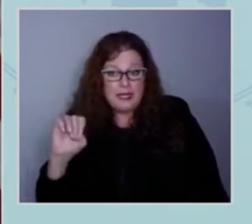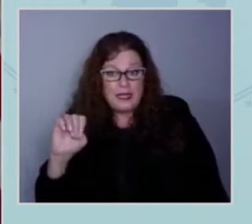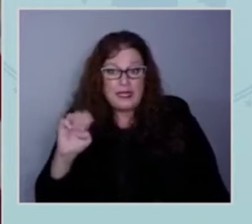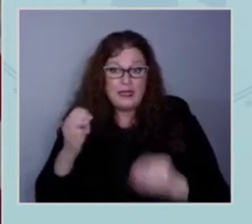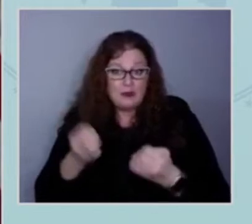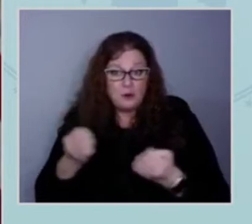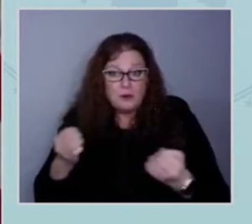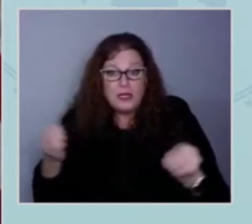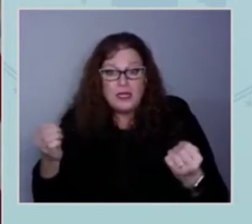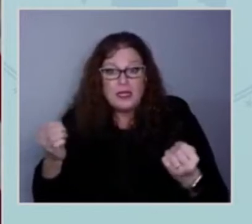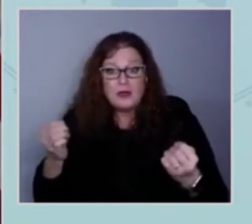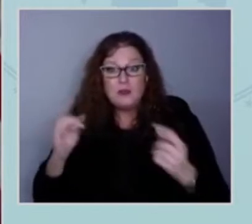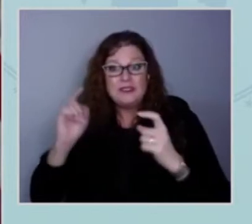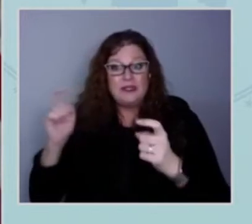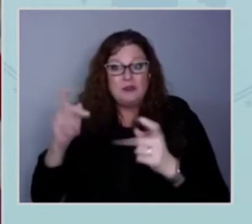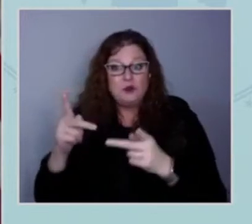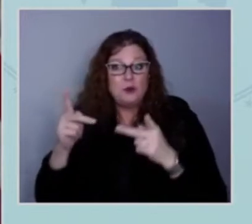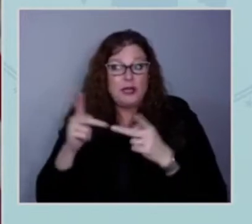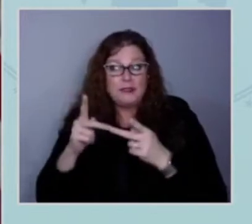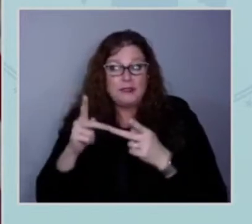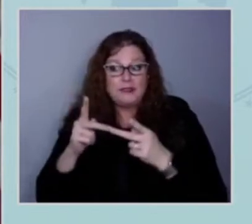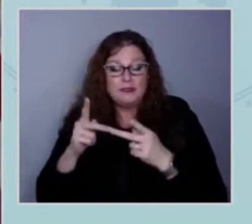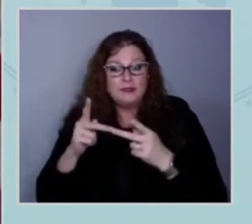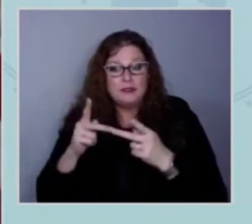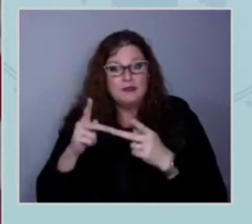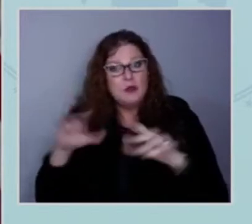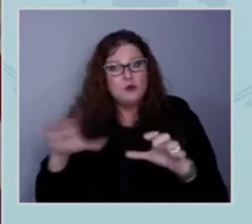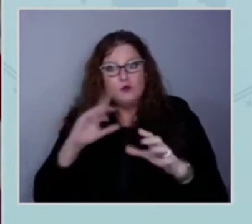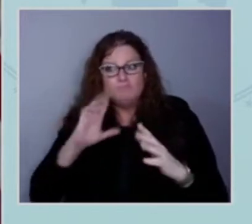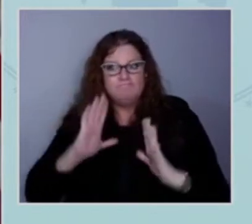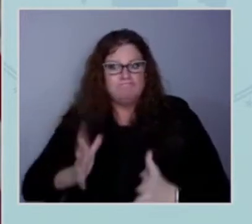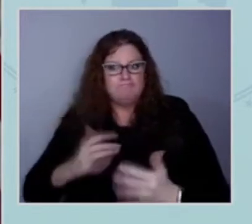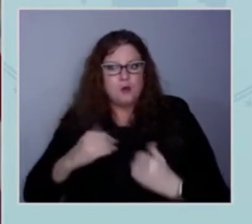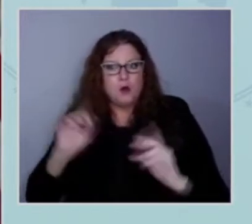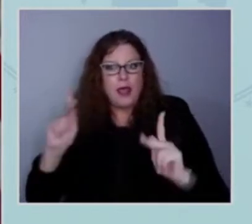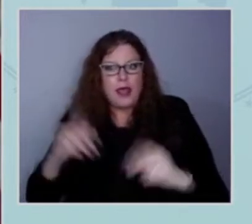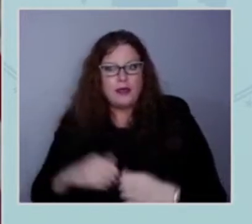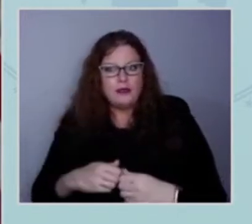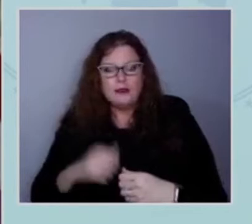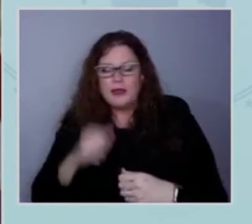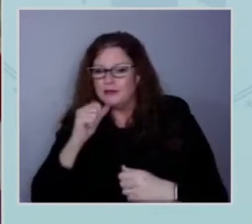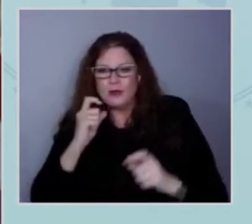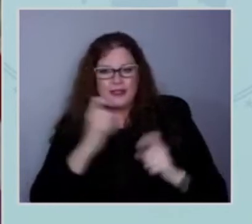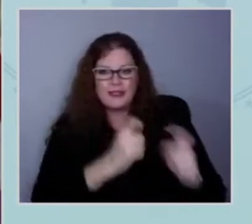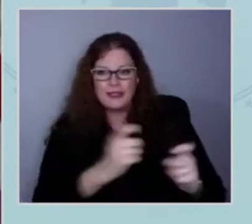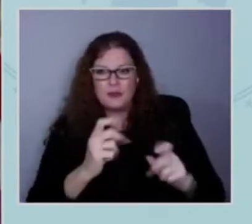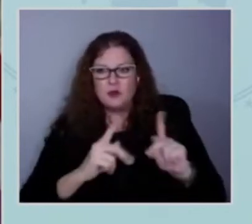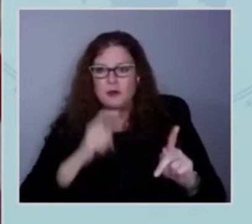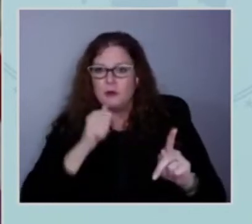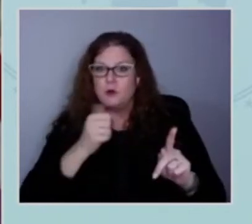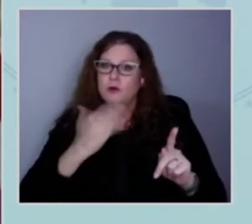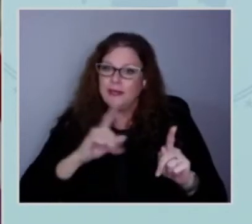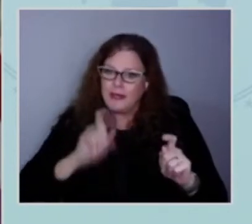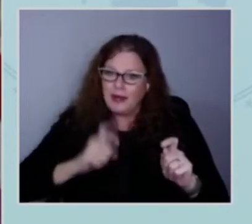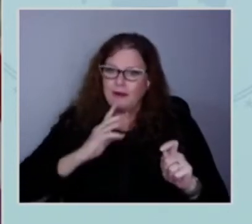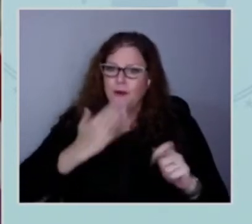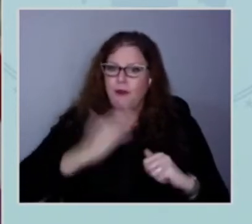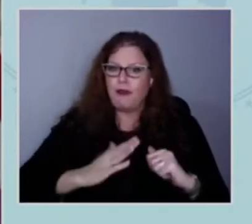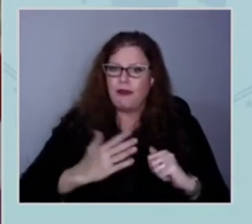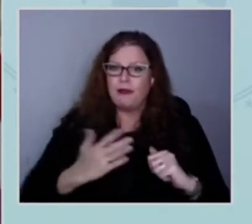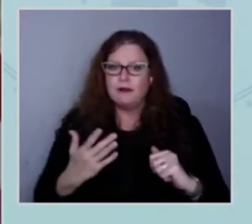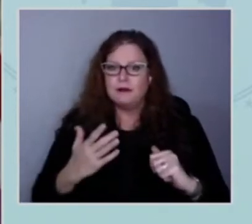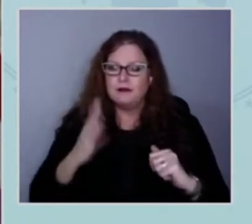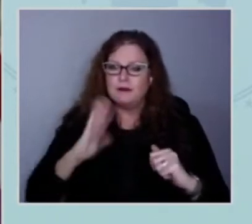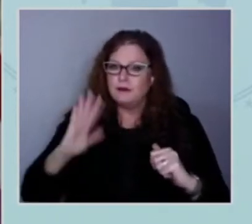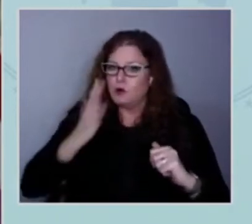The PPP and the PPE, the equipment, went to places that were doing pretty well.